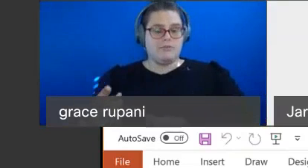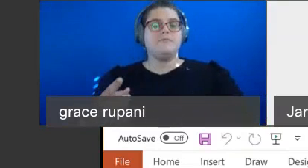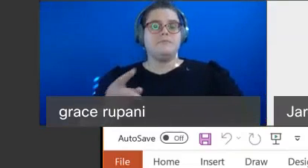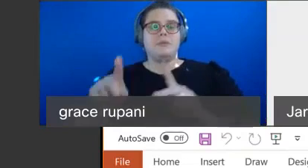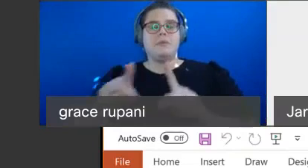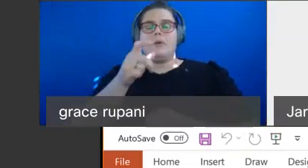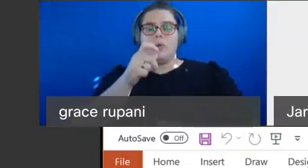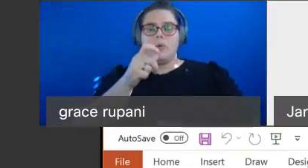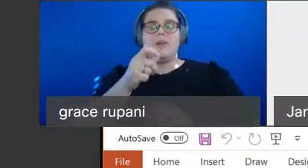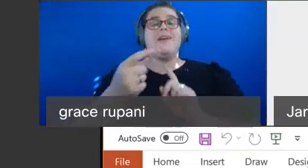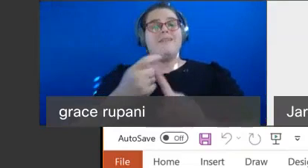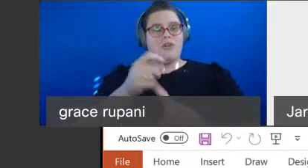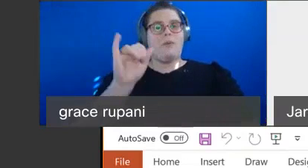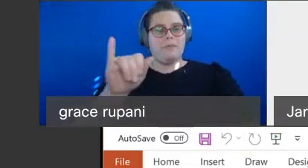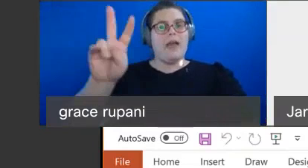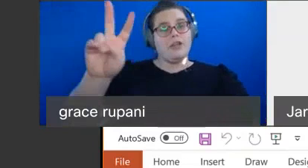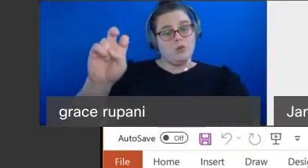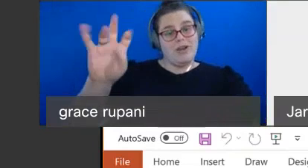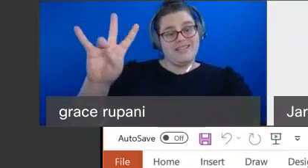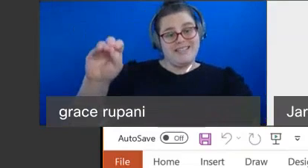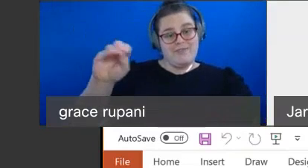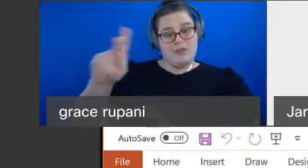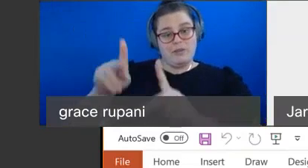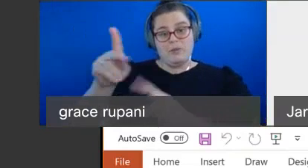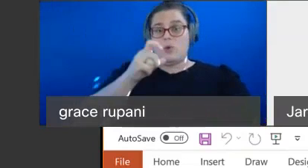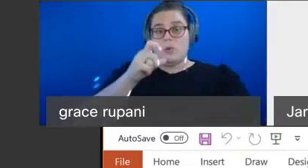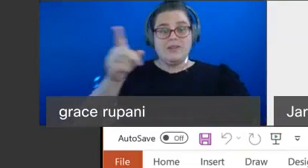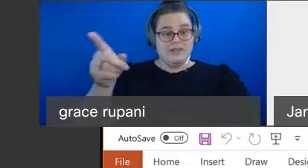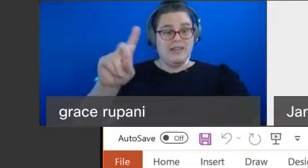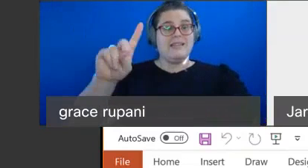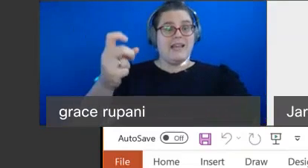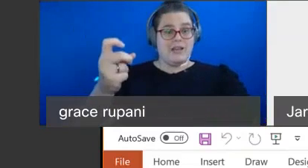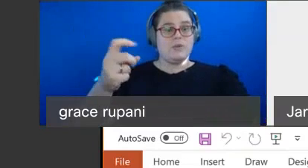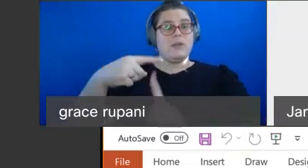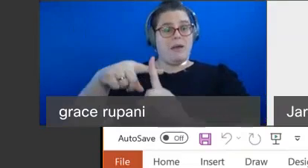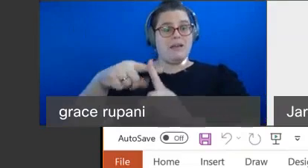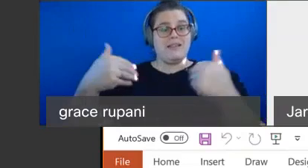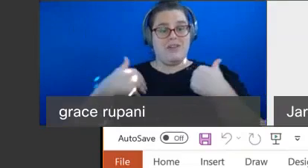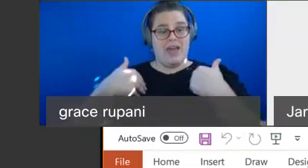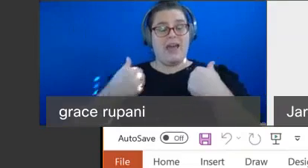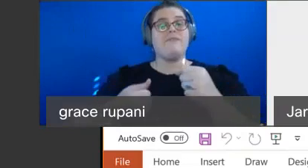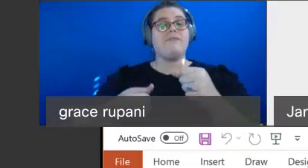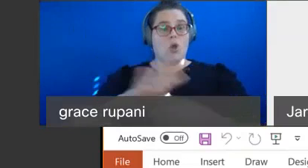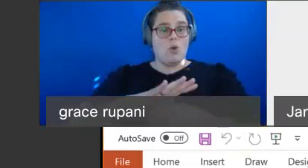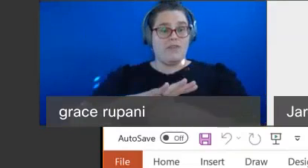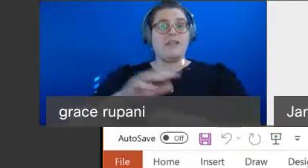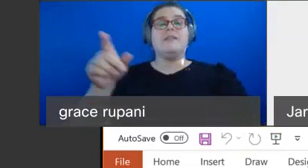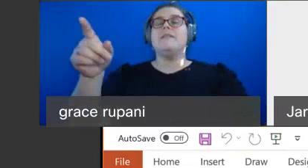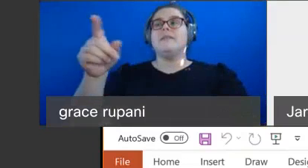been, of the 270 people who've been diagnosed with COVID, 36 of those people have died.